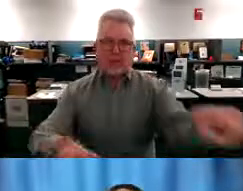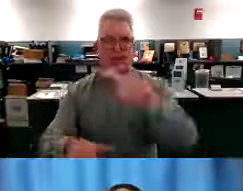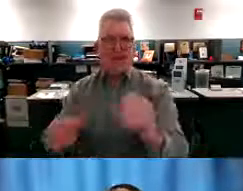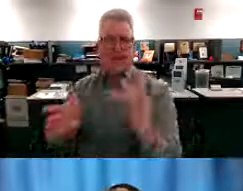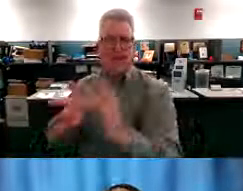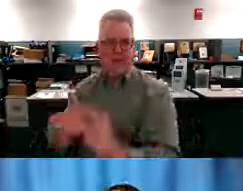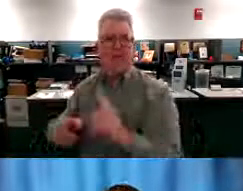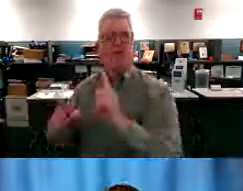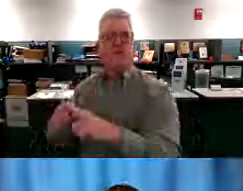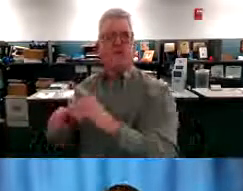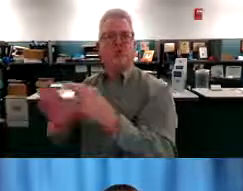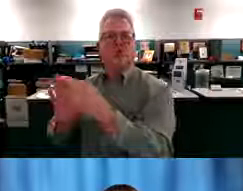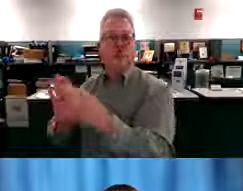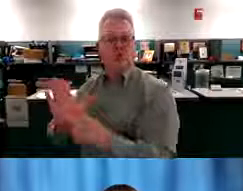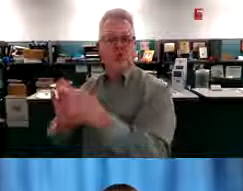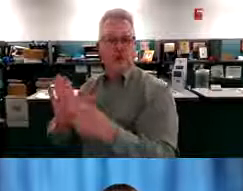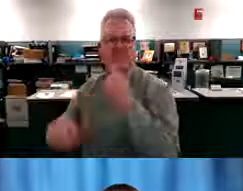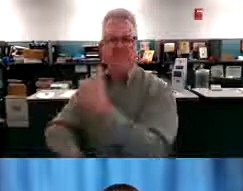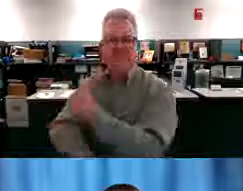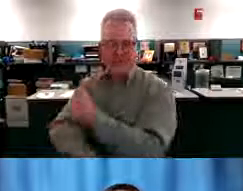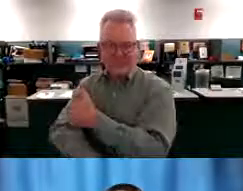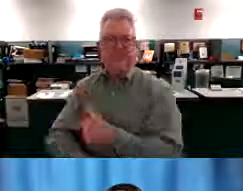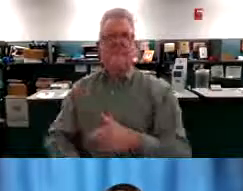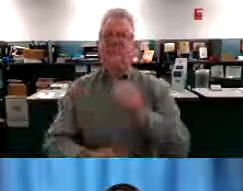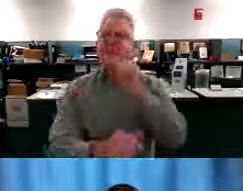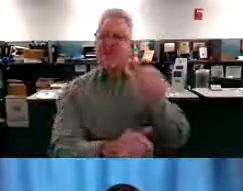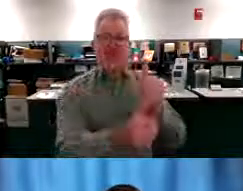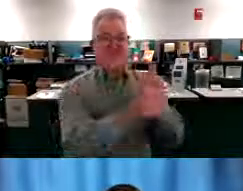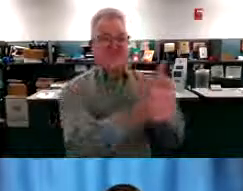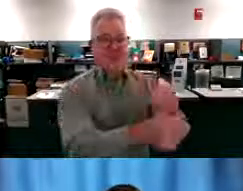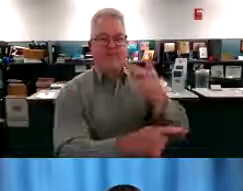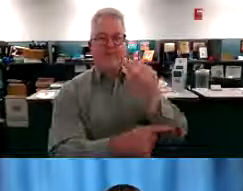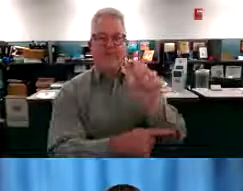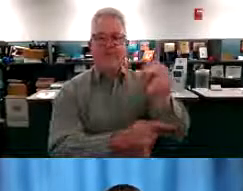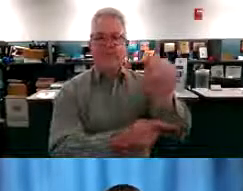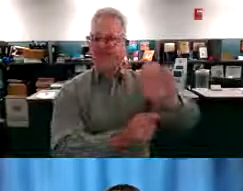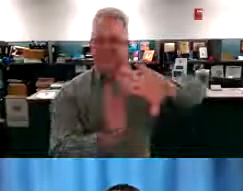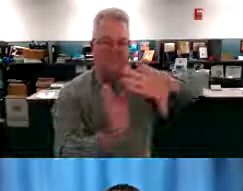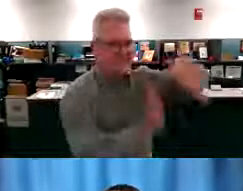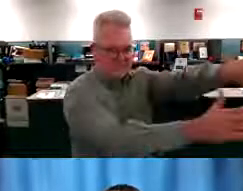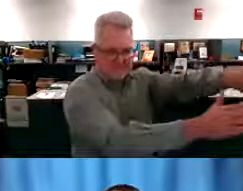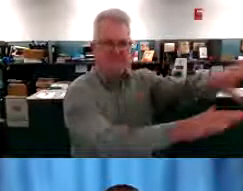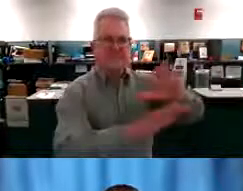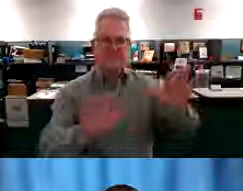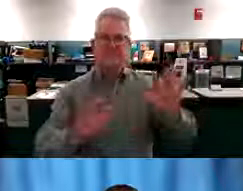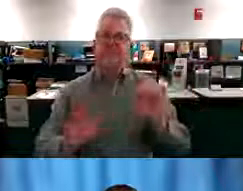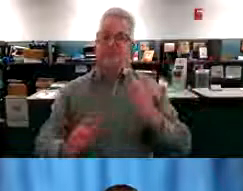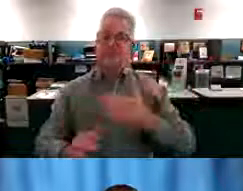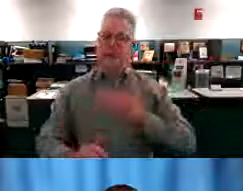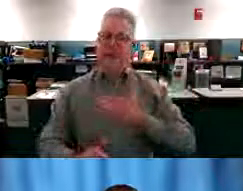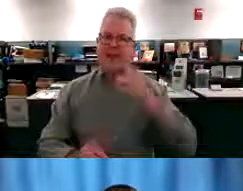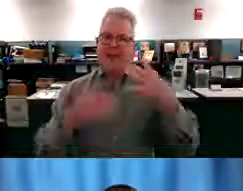And there would be a private link that would be set up for people to register for a vaccine. And it is not following